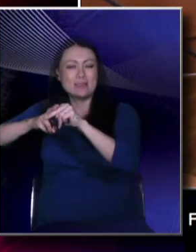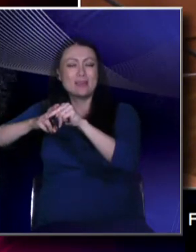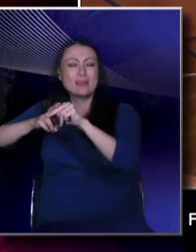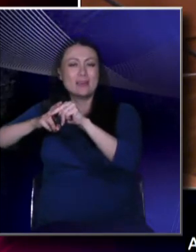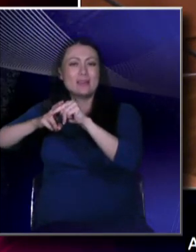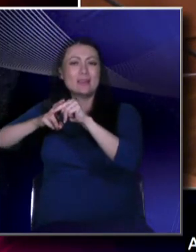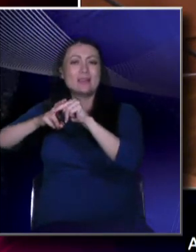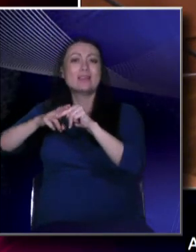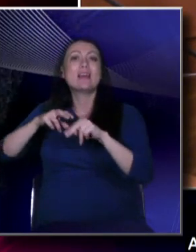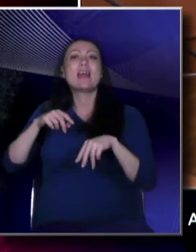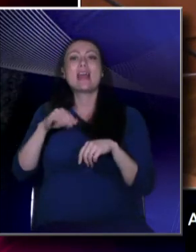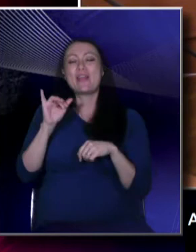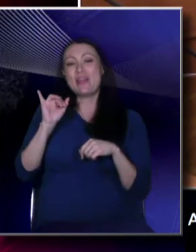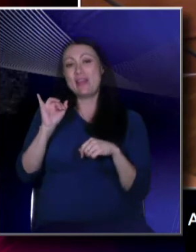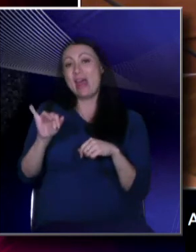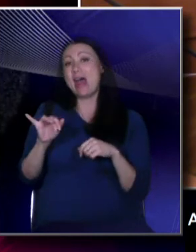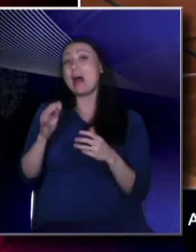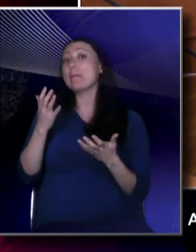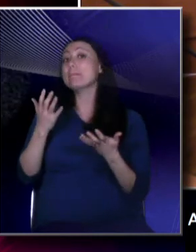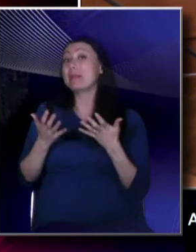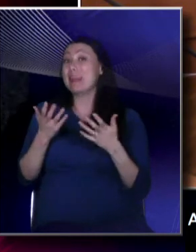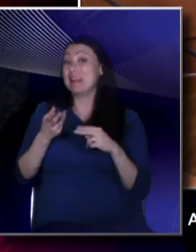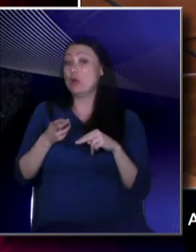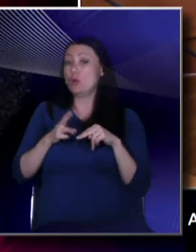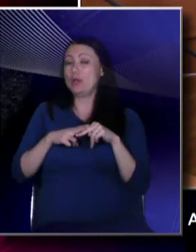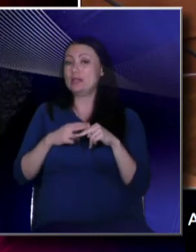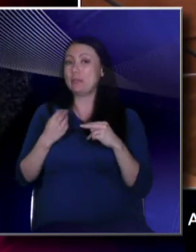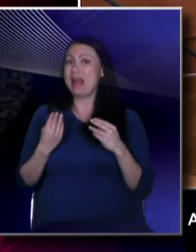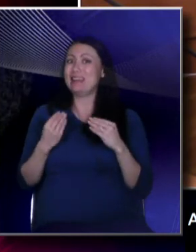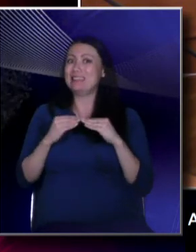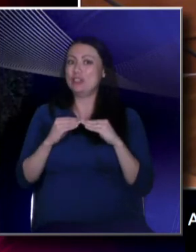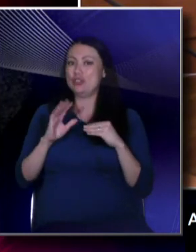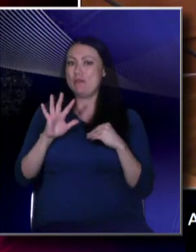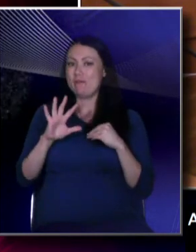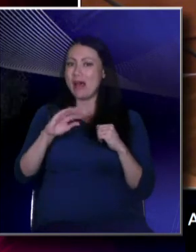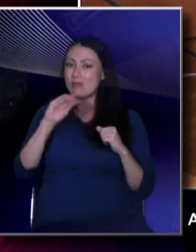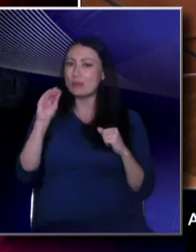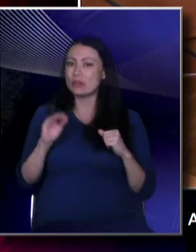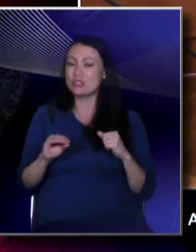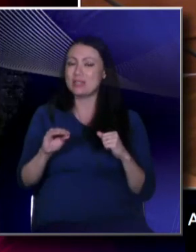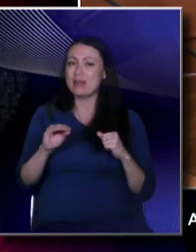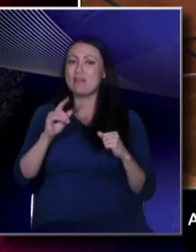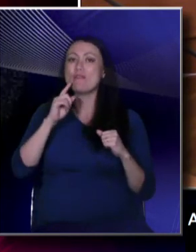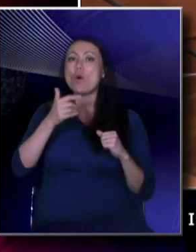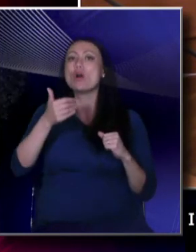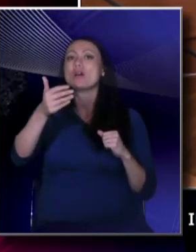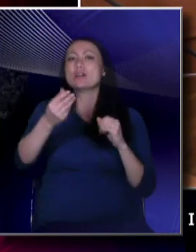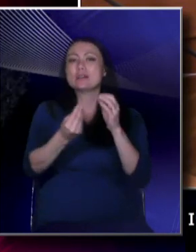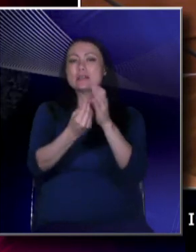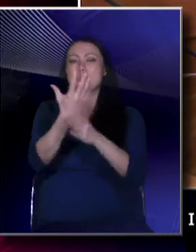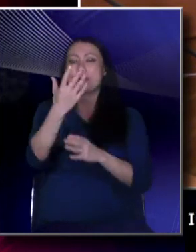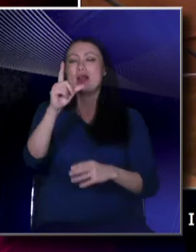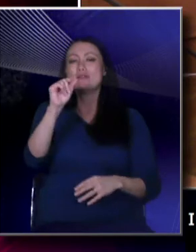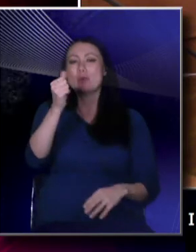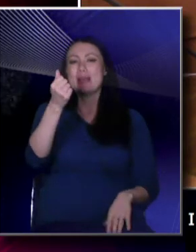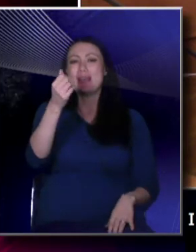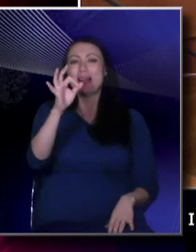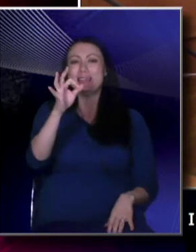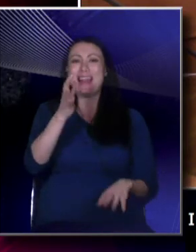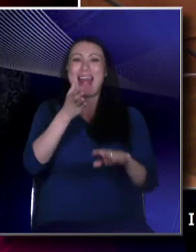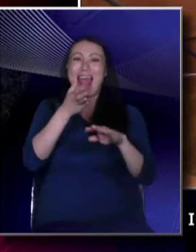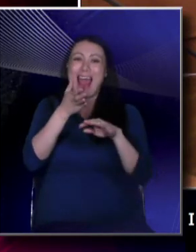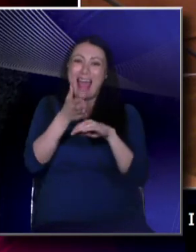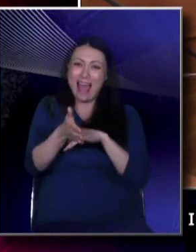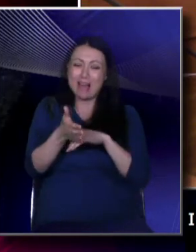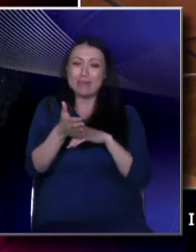base level increase may increase by an additional 5% in the spring of 2019 after